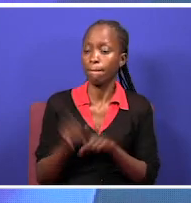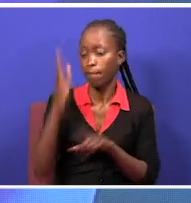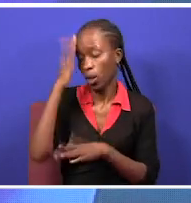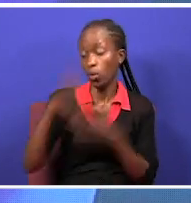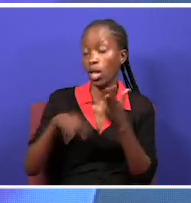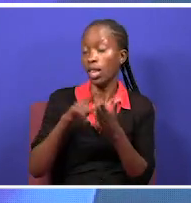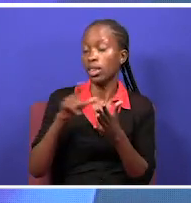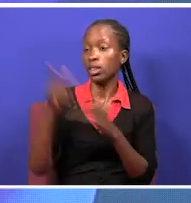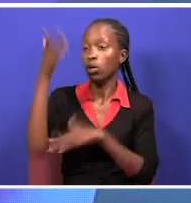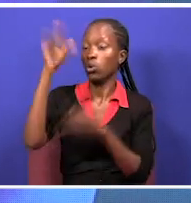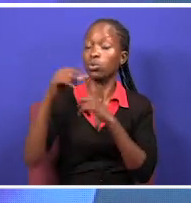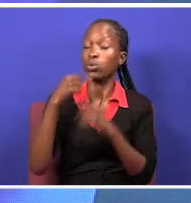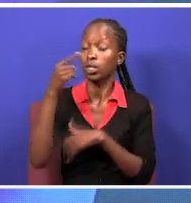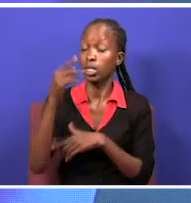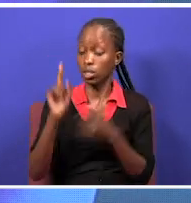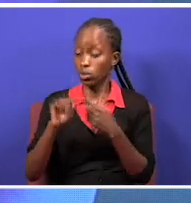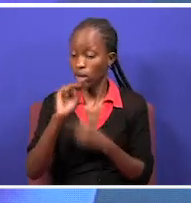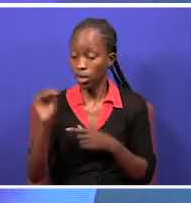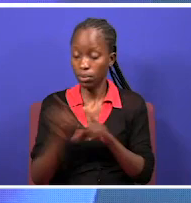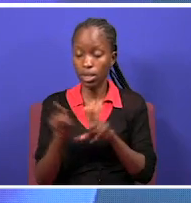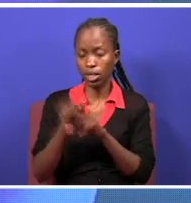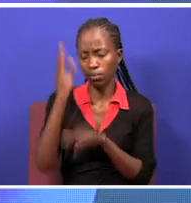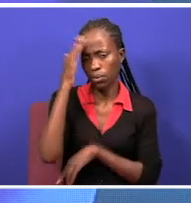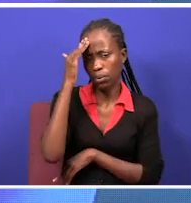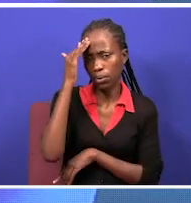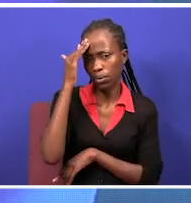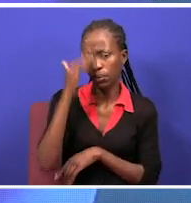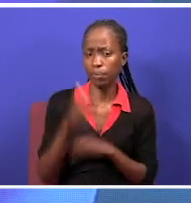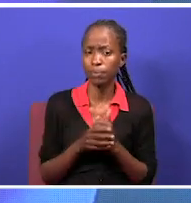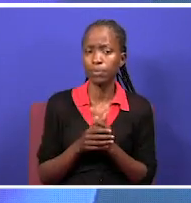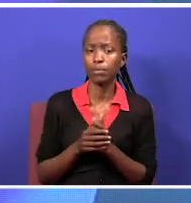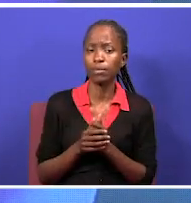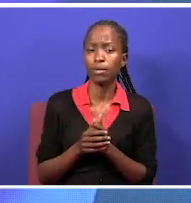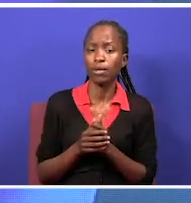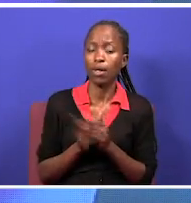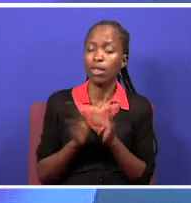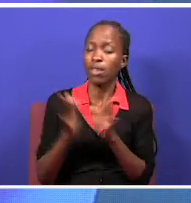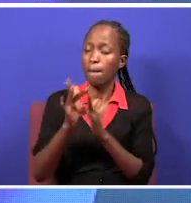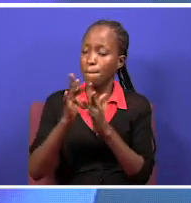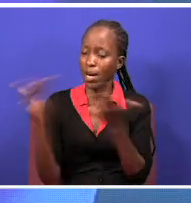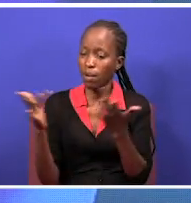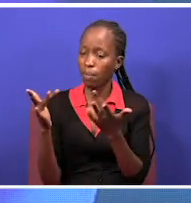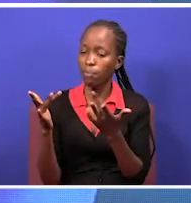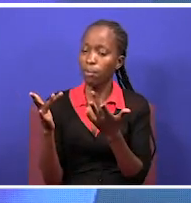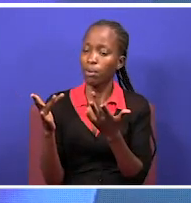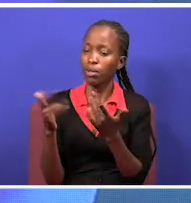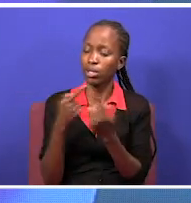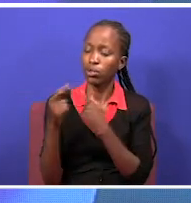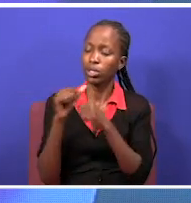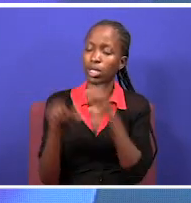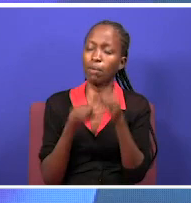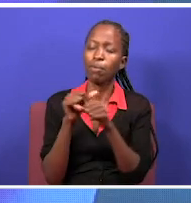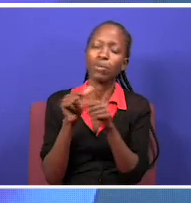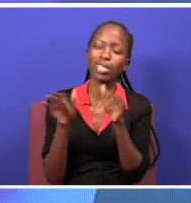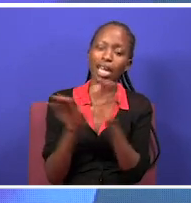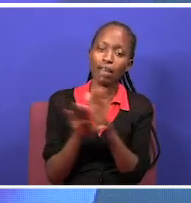them. And you know, this book addresses everything. I mean,